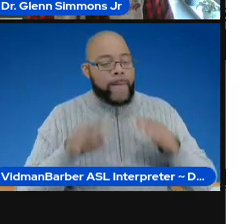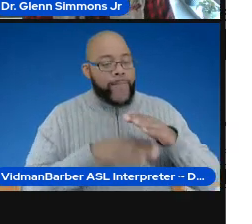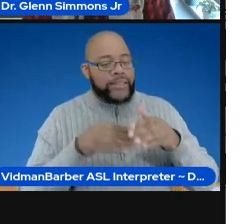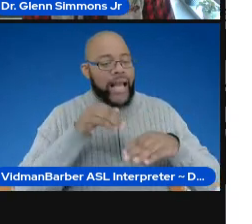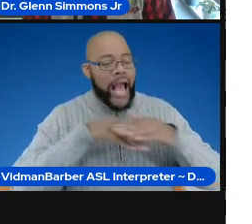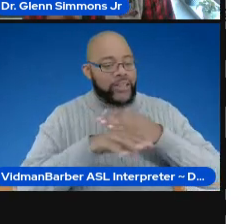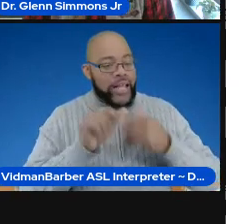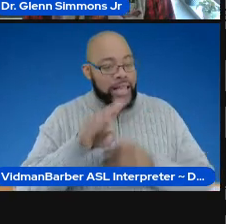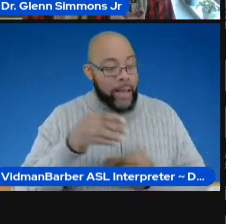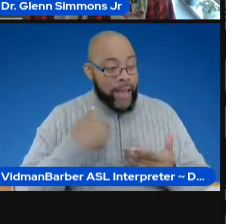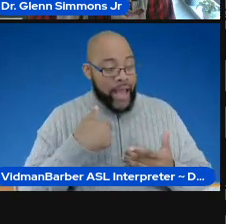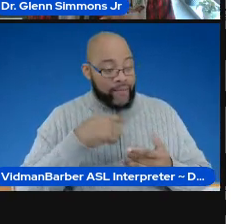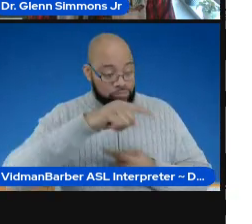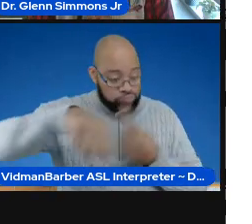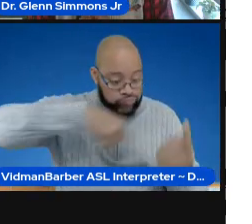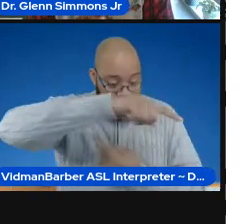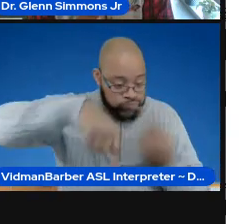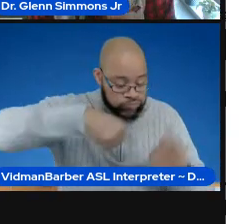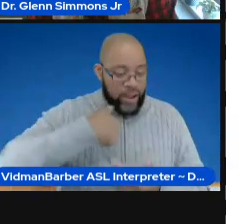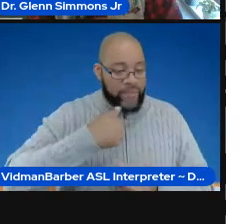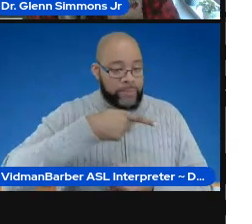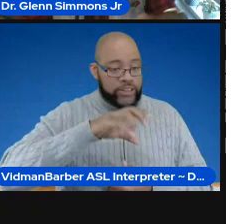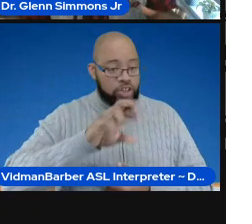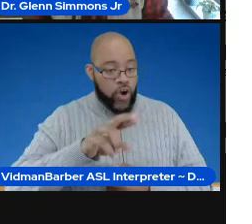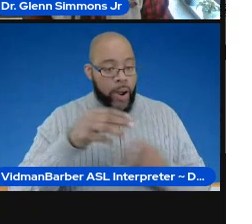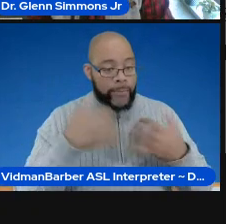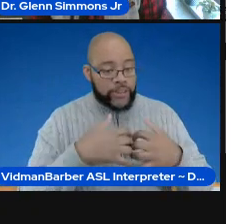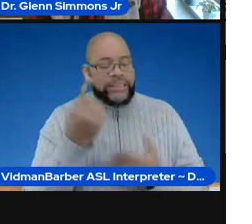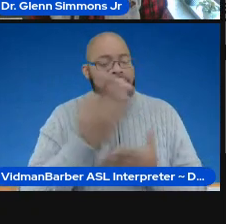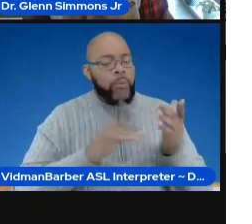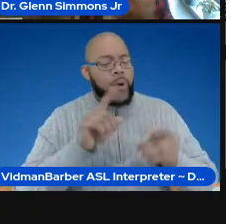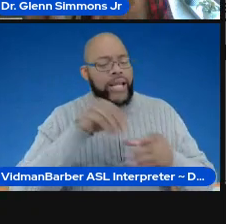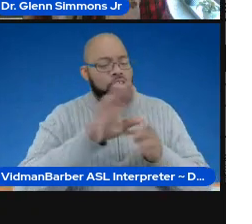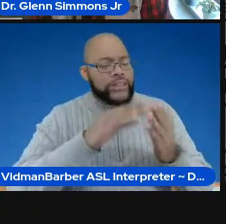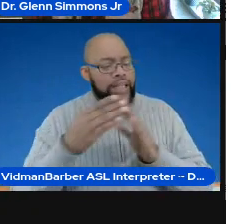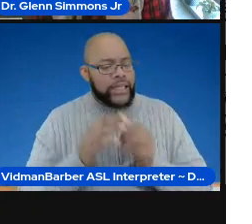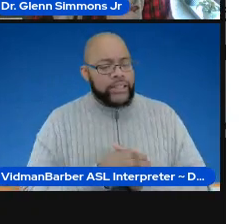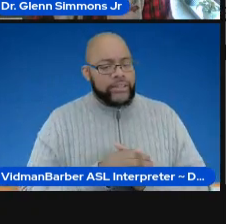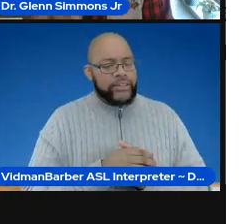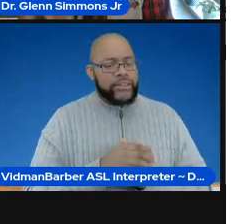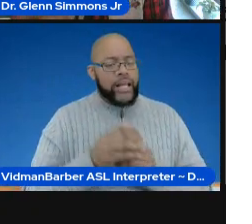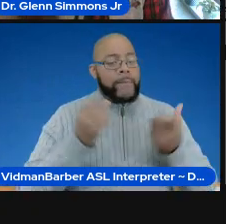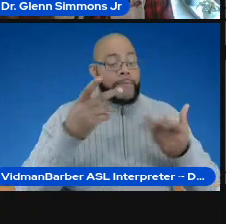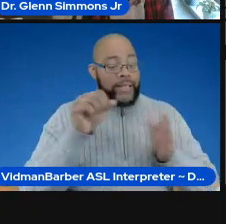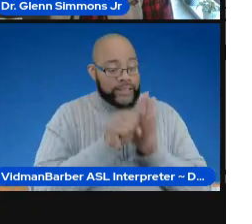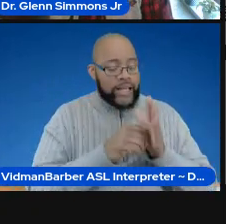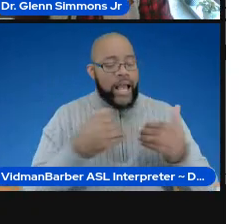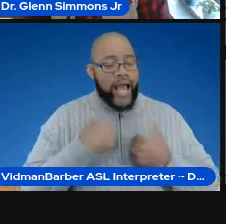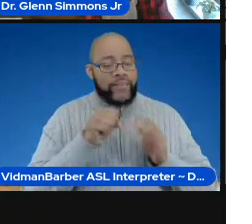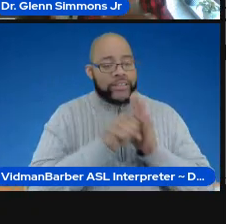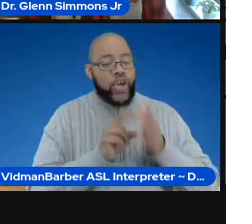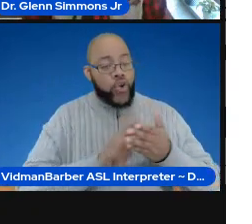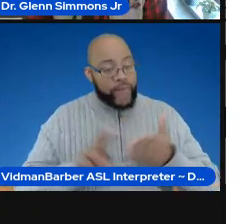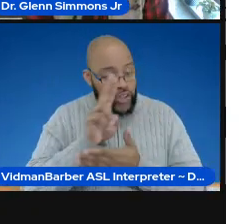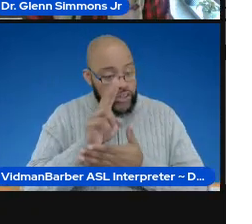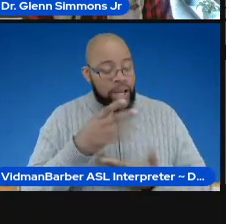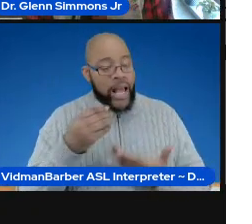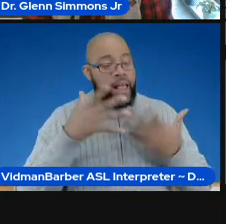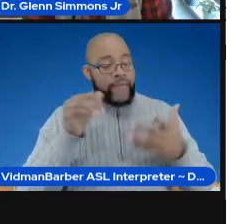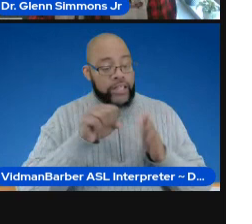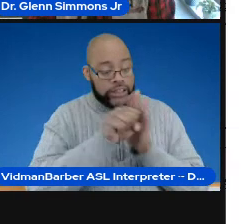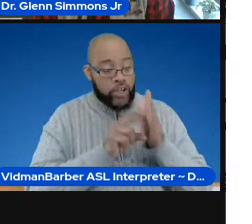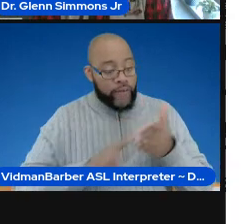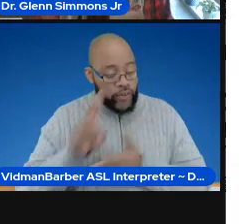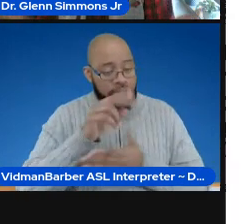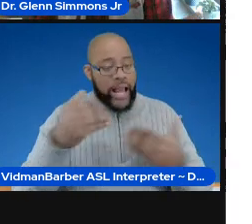Do you have a centrifuge? Do you have a basic PCR machine somewhere in your city? Now, like a lot of states, you have state universities, and in a lot of the state